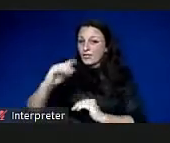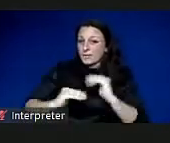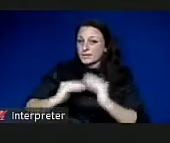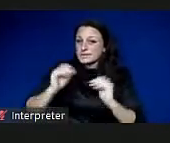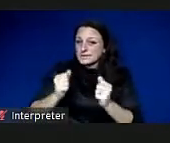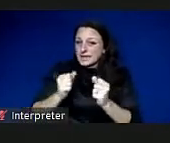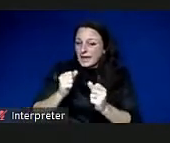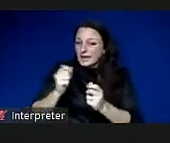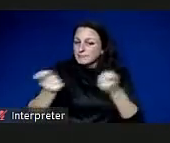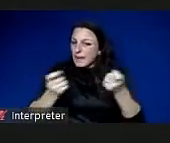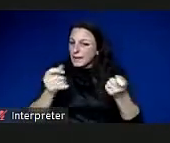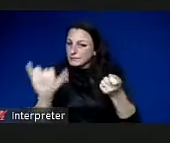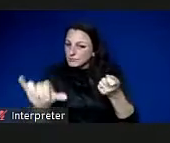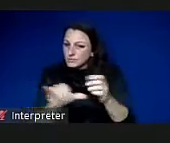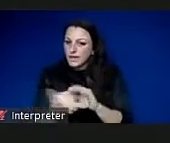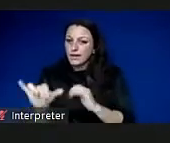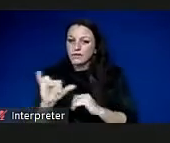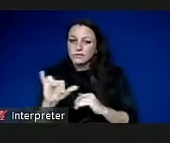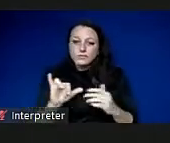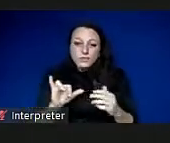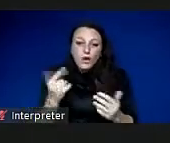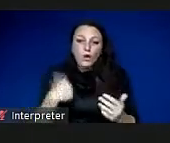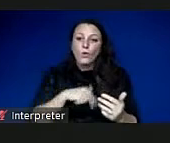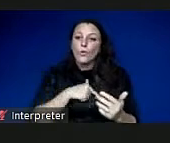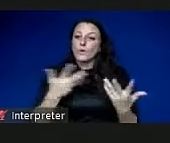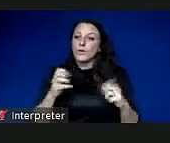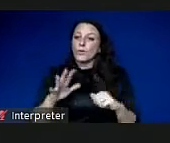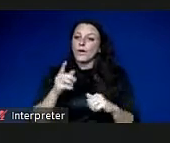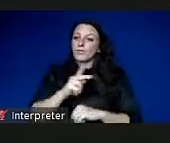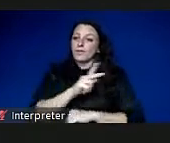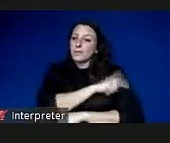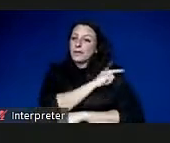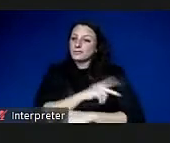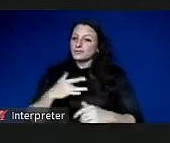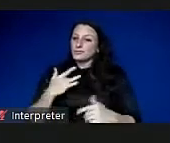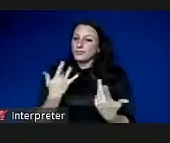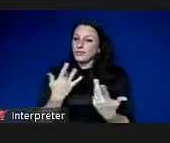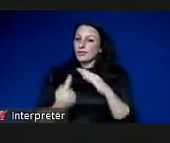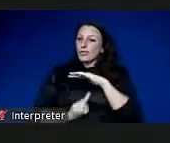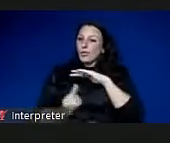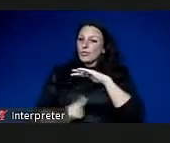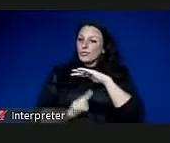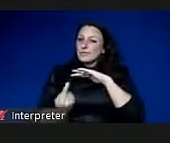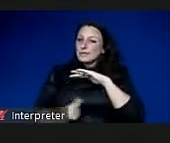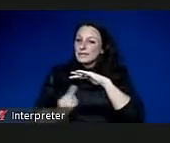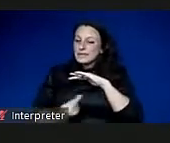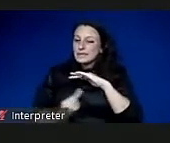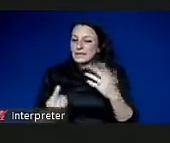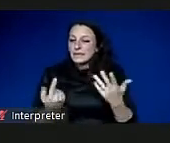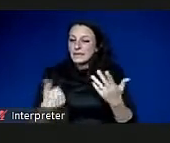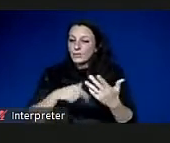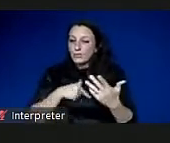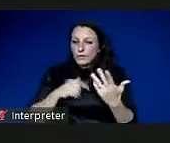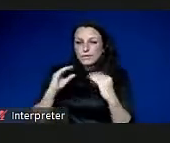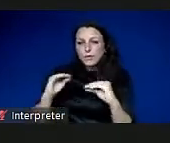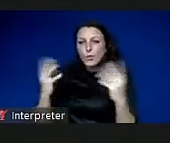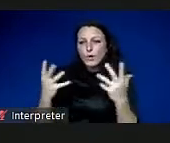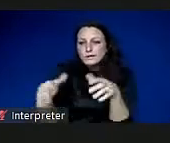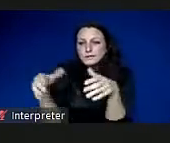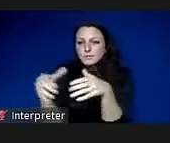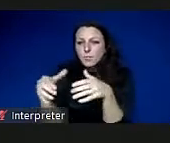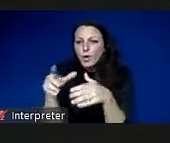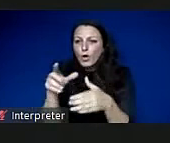continued eye on combating resident isolation and loneliness, we revised guidance around, what does small communal dining look like? What do small